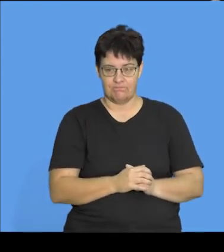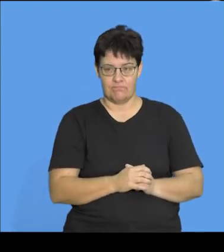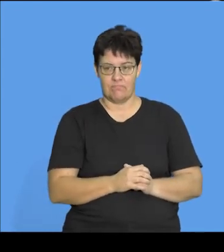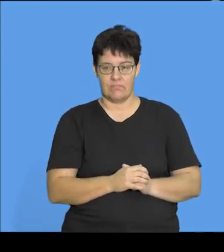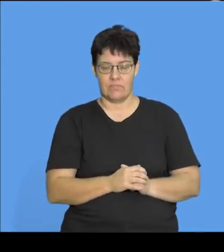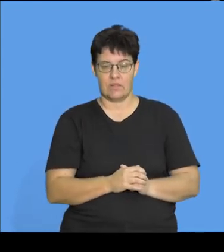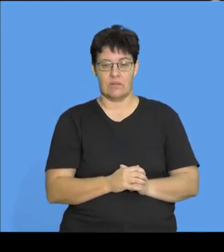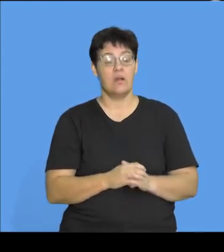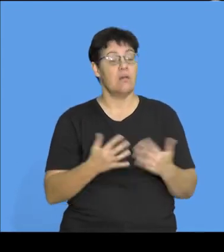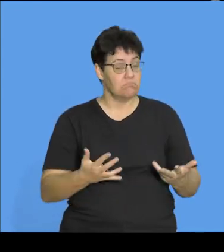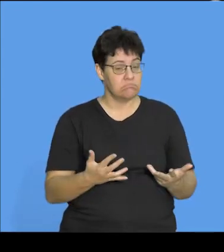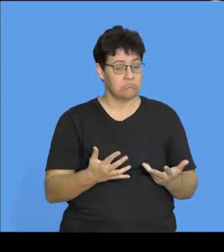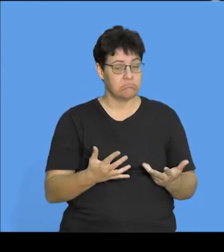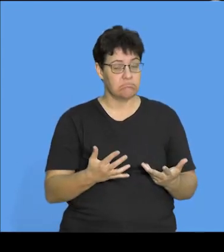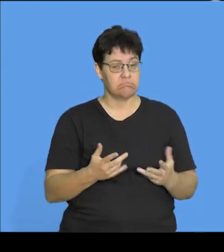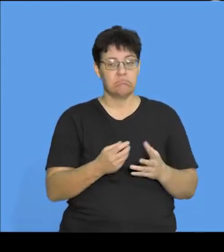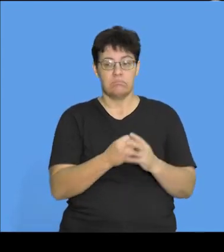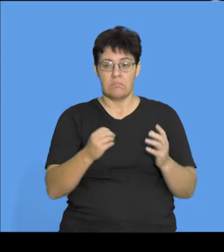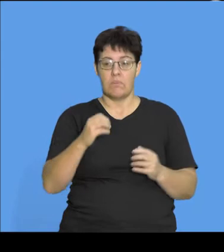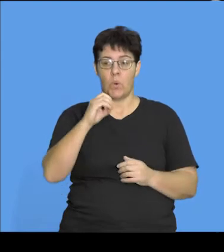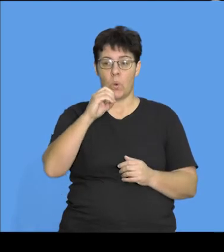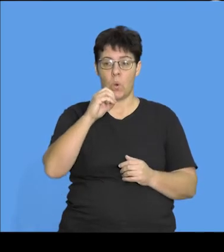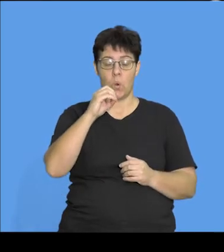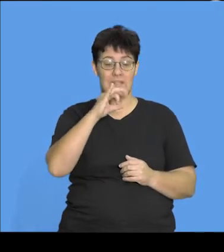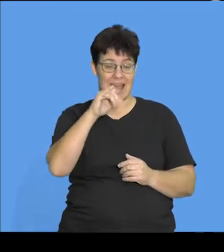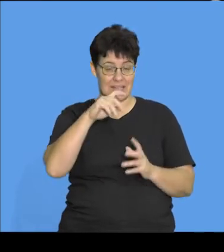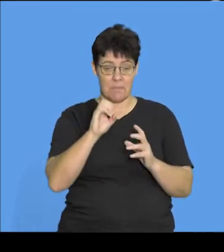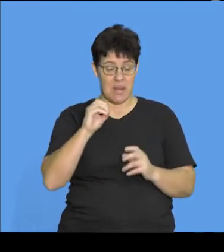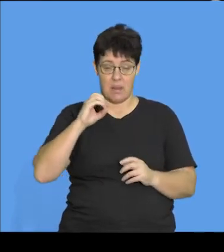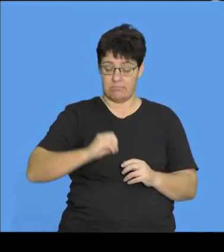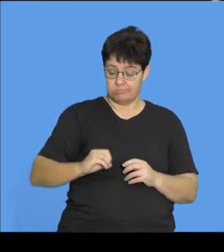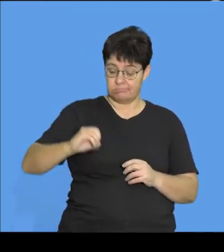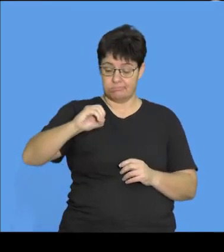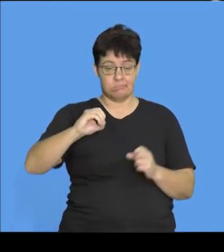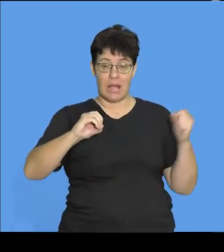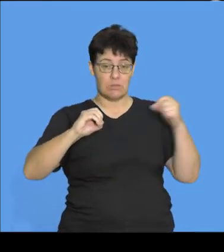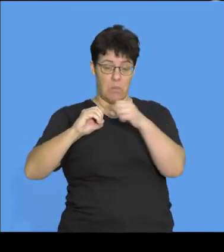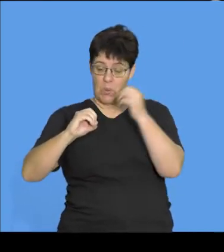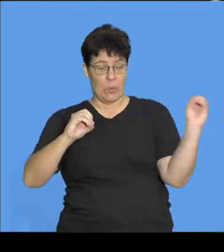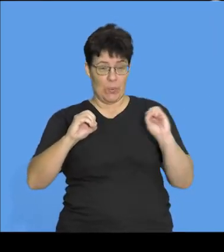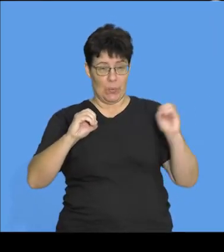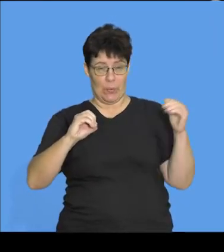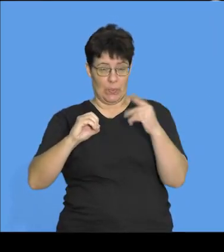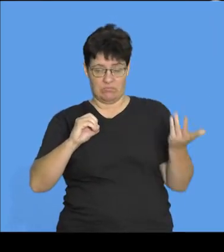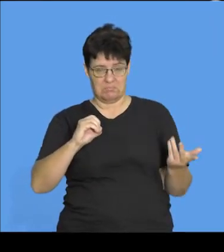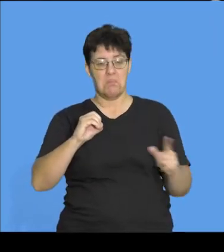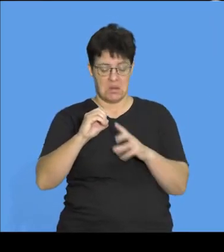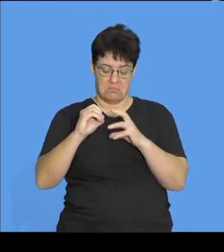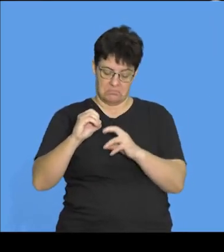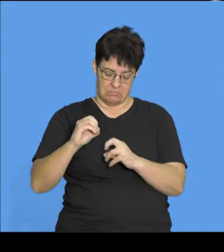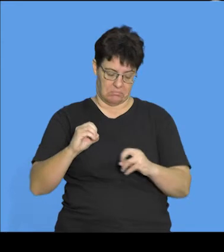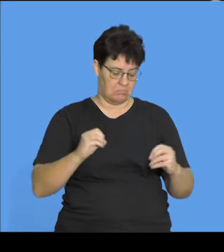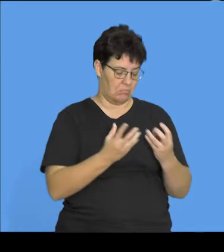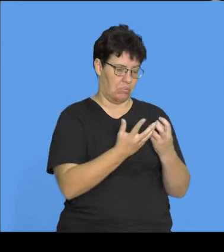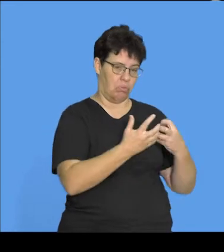If the released secondary oocyte is not fertilized, then we'll see that the corpus luteum degenerates. So in this